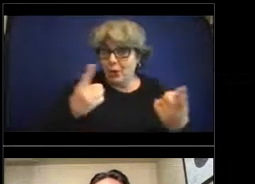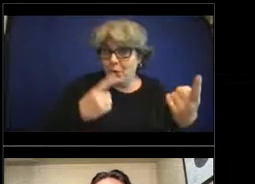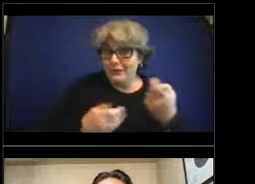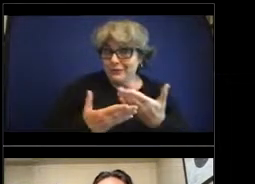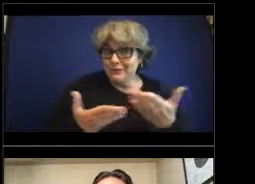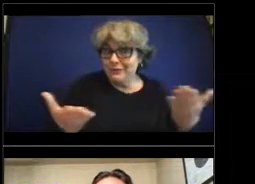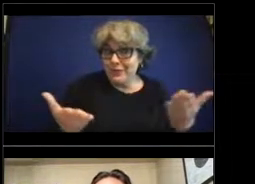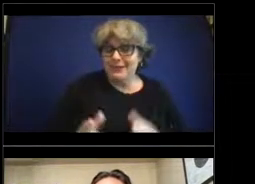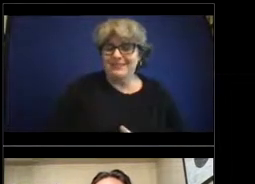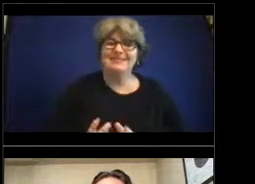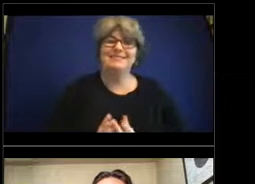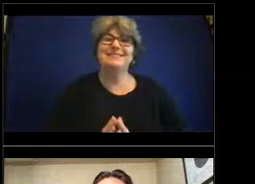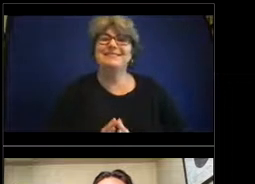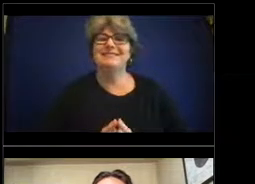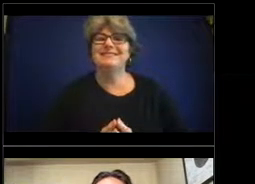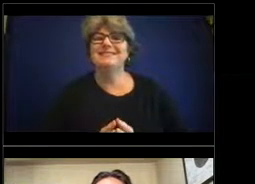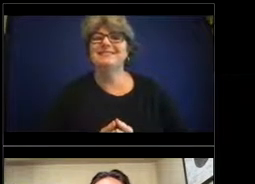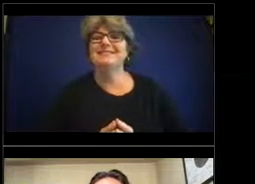audience?